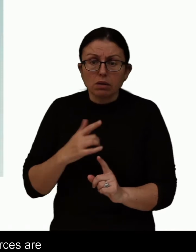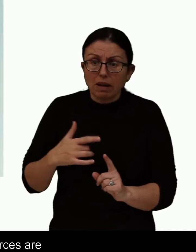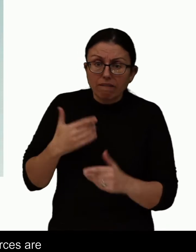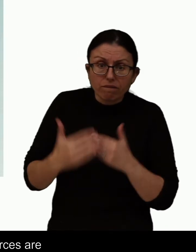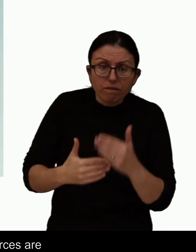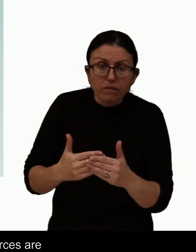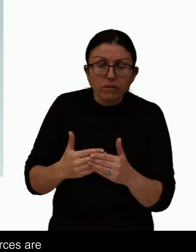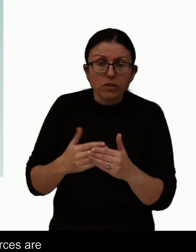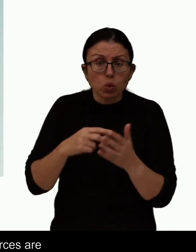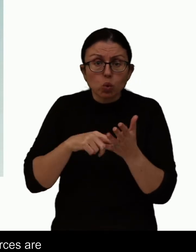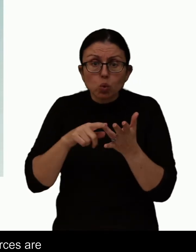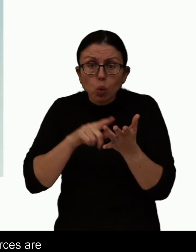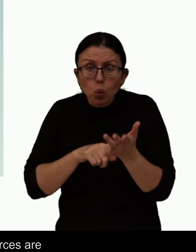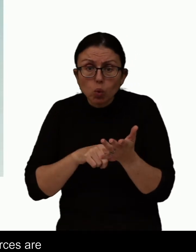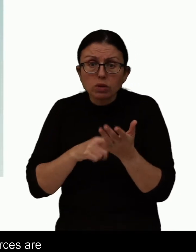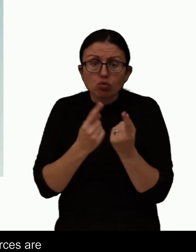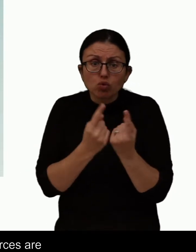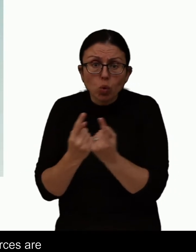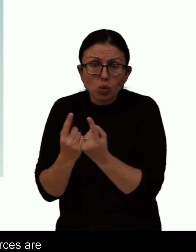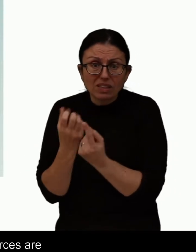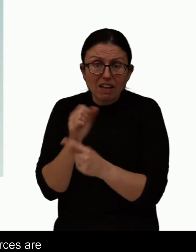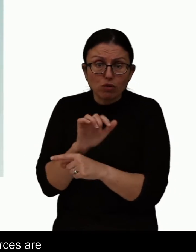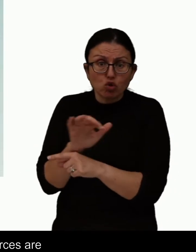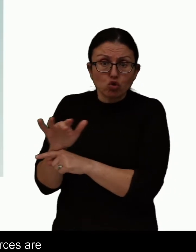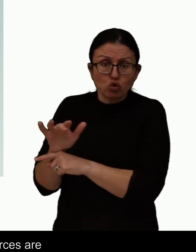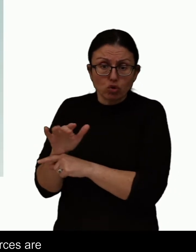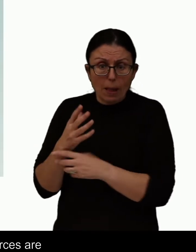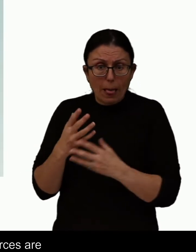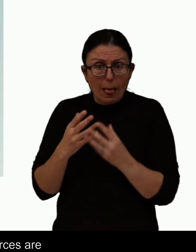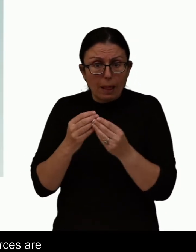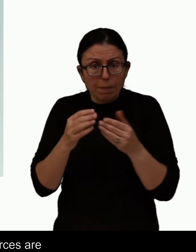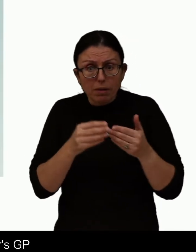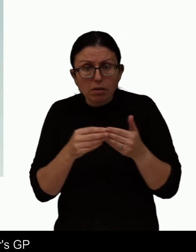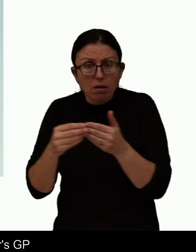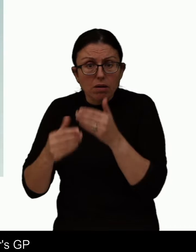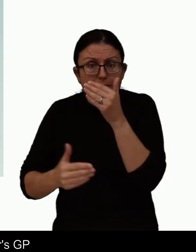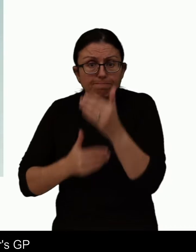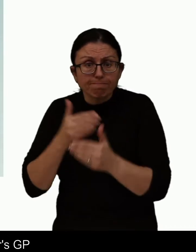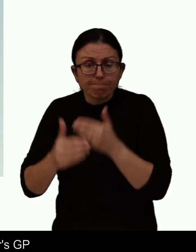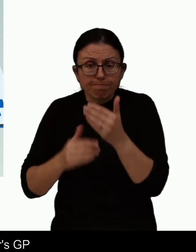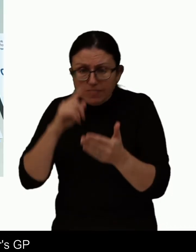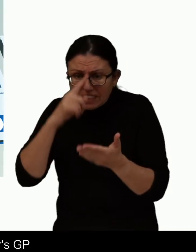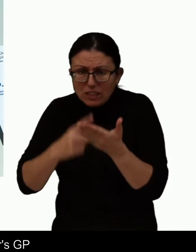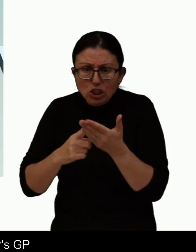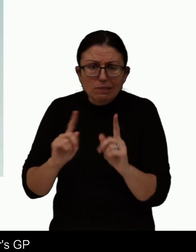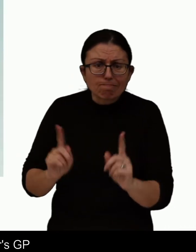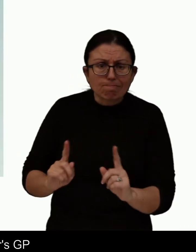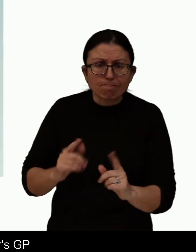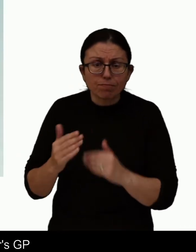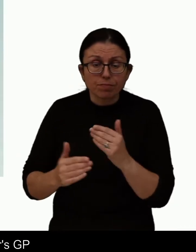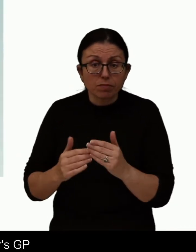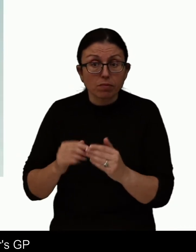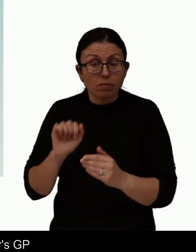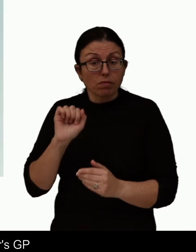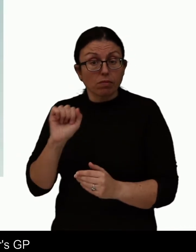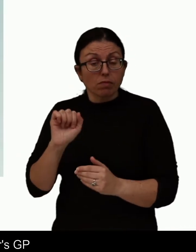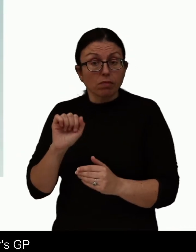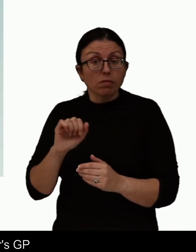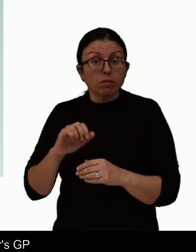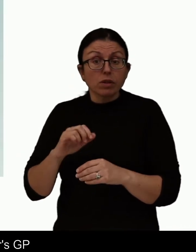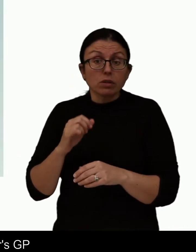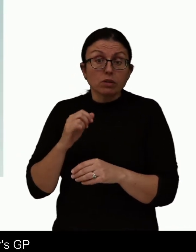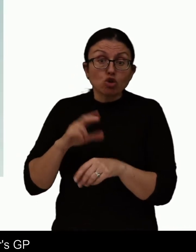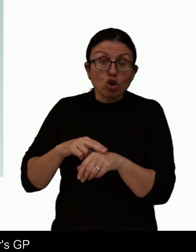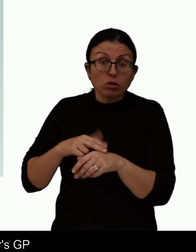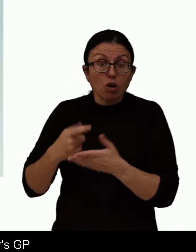live, different tools and resources are available to help guide you through the decision-making process. Peter's GP recommends